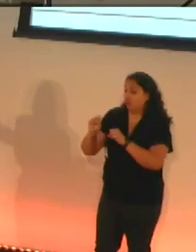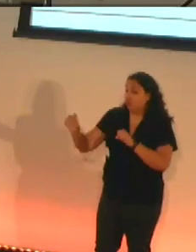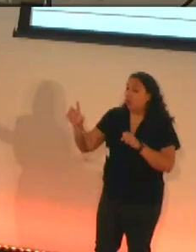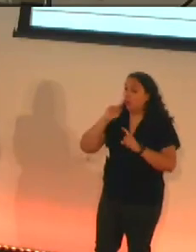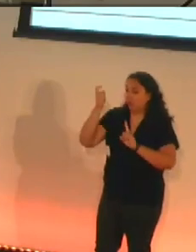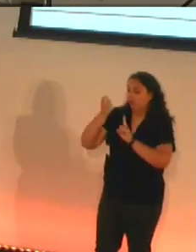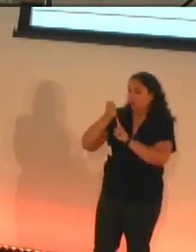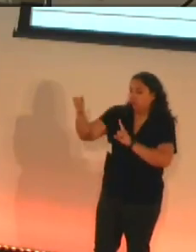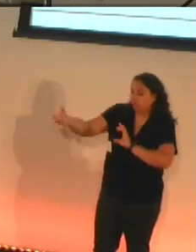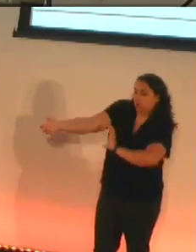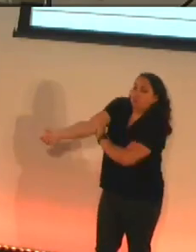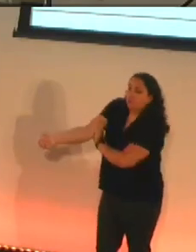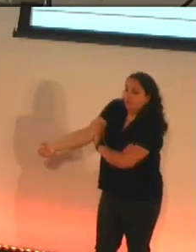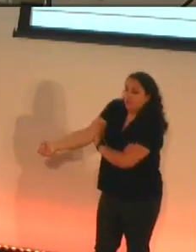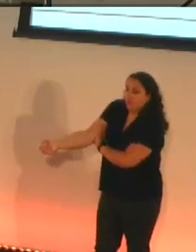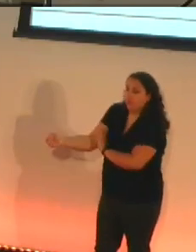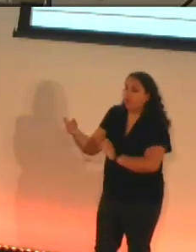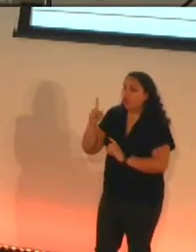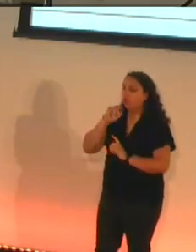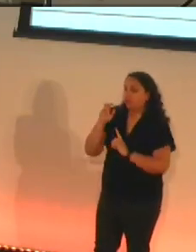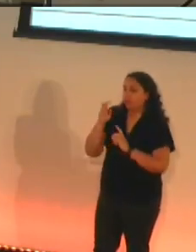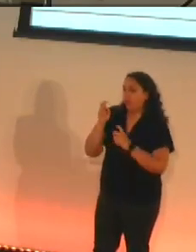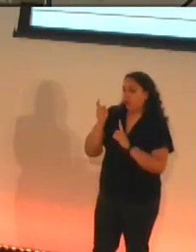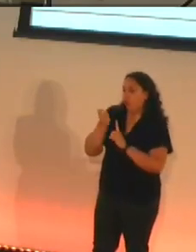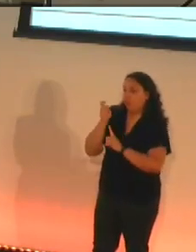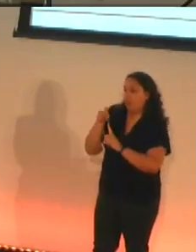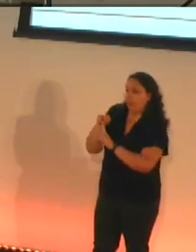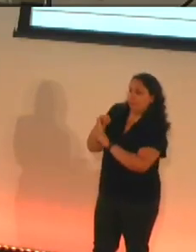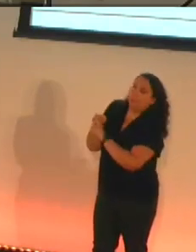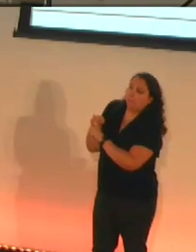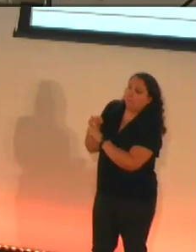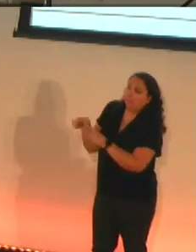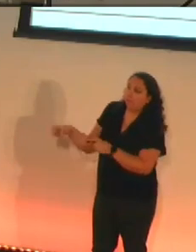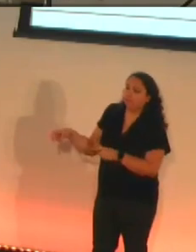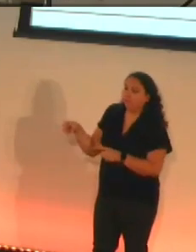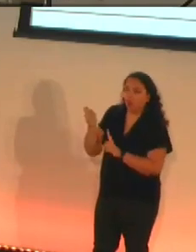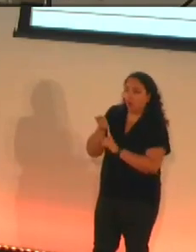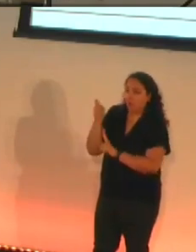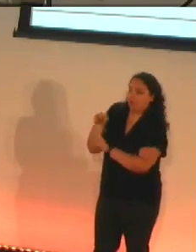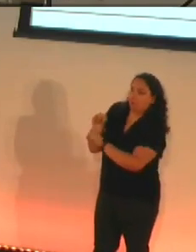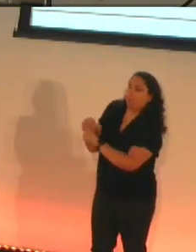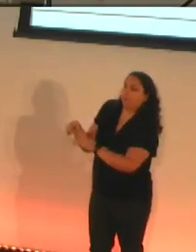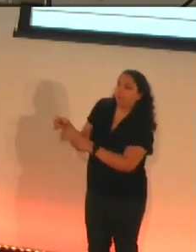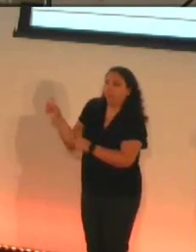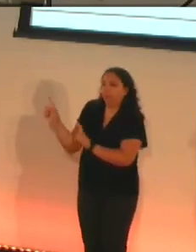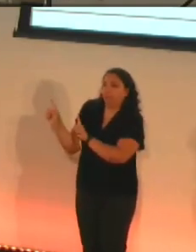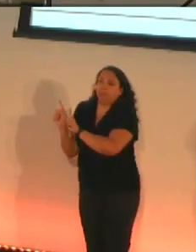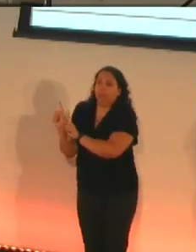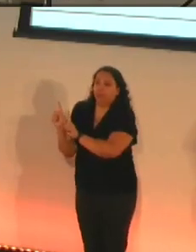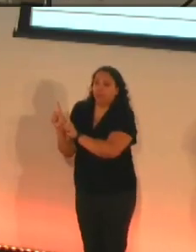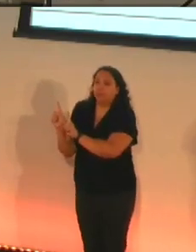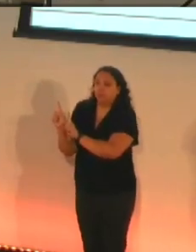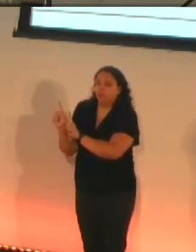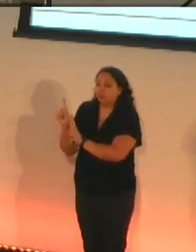guide themselves. And they snap into place into the common position four-sided guide, a little bit behind and to the side of the